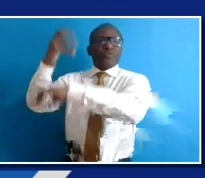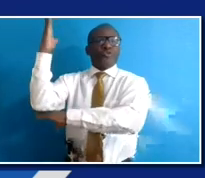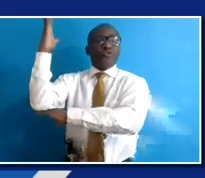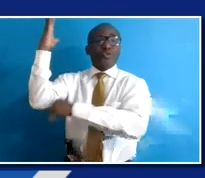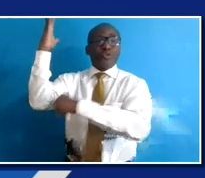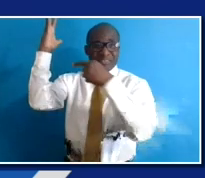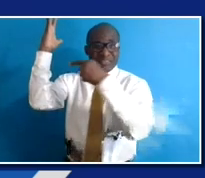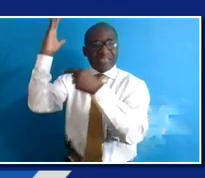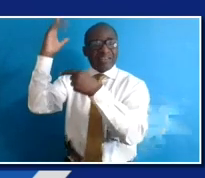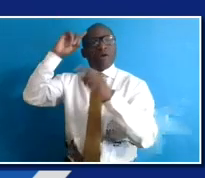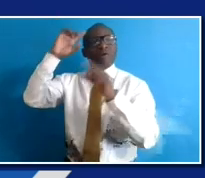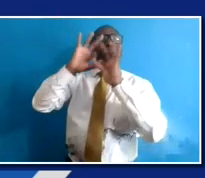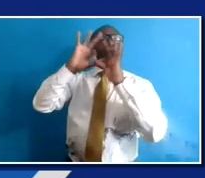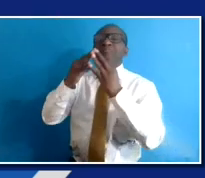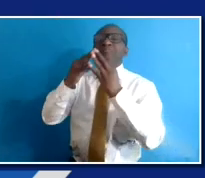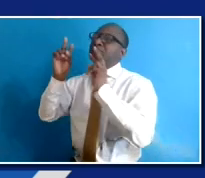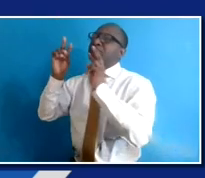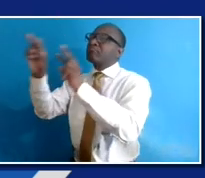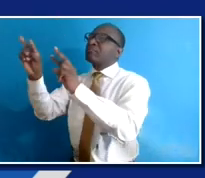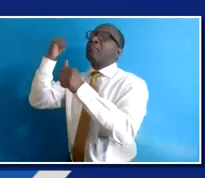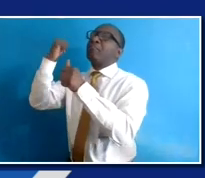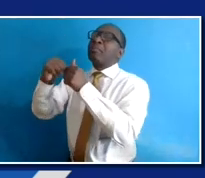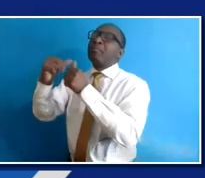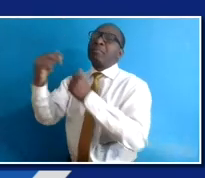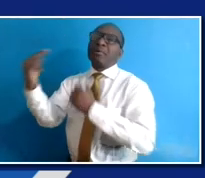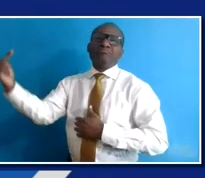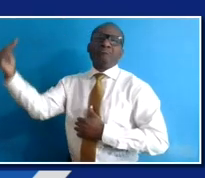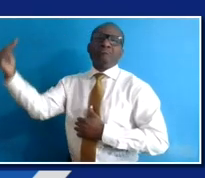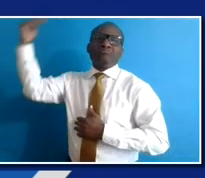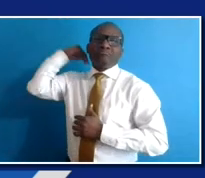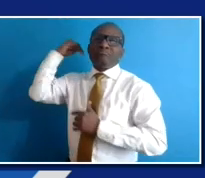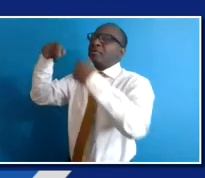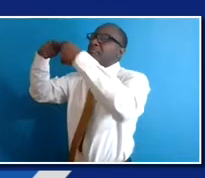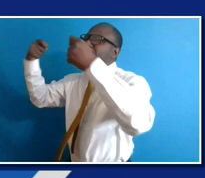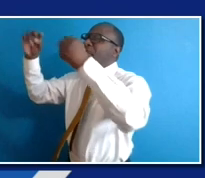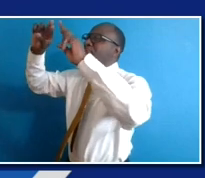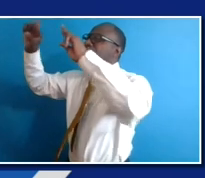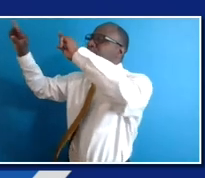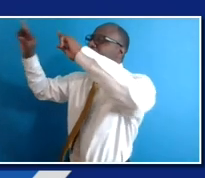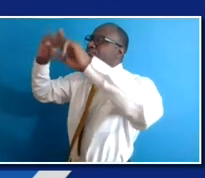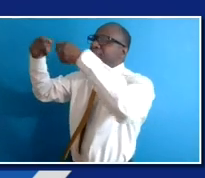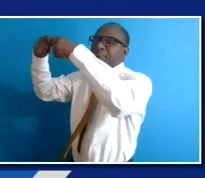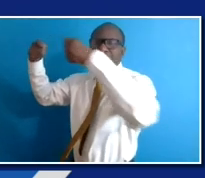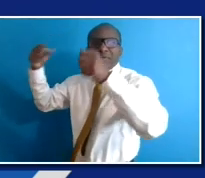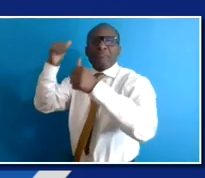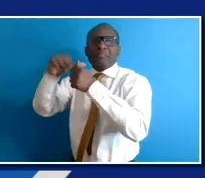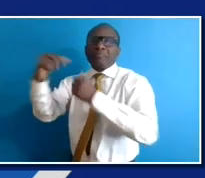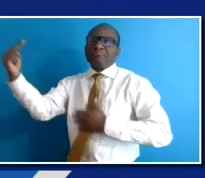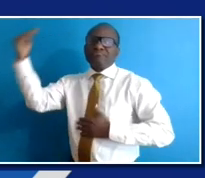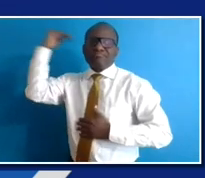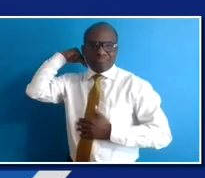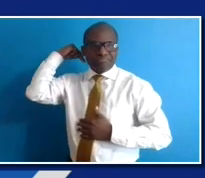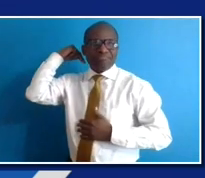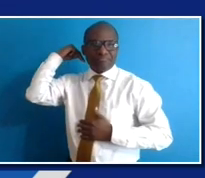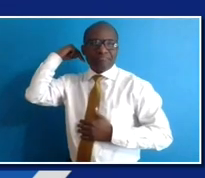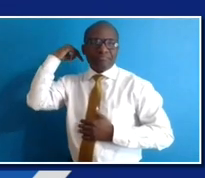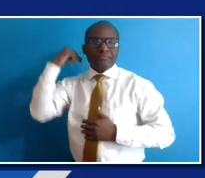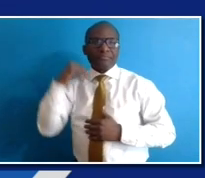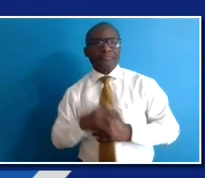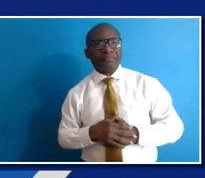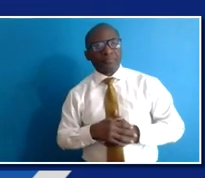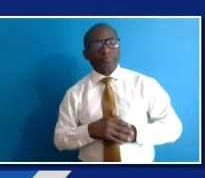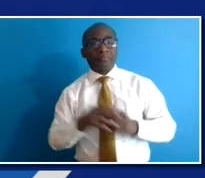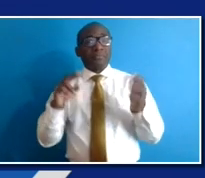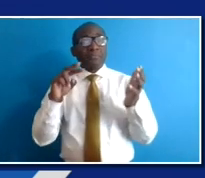ribbon in a specific area. So we have really been a spot for the public to come for physical health,